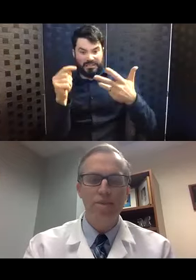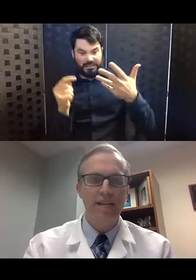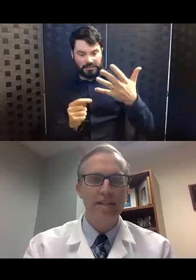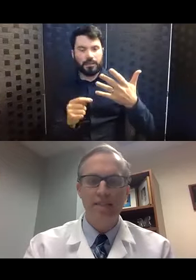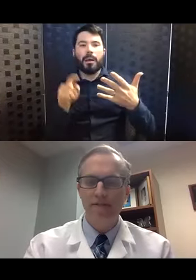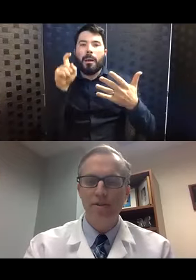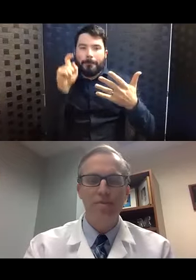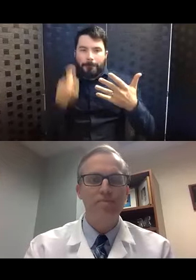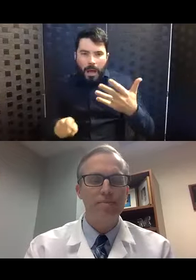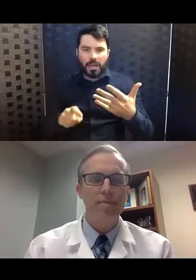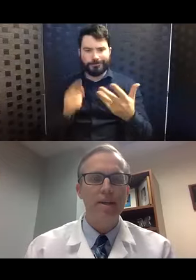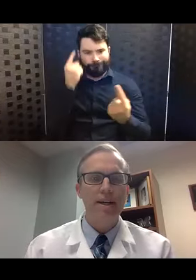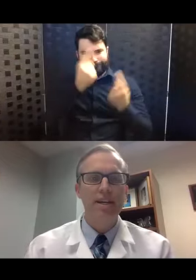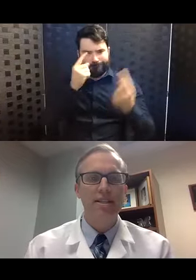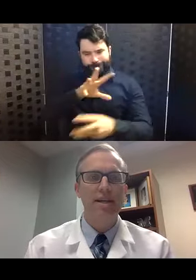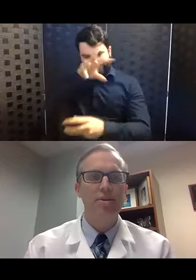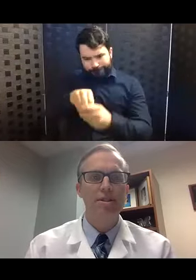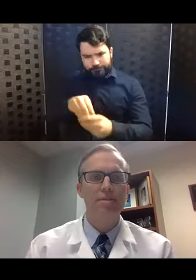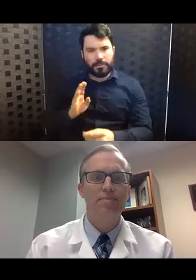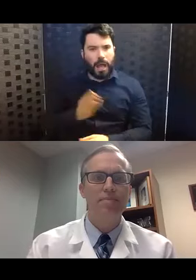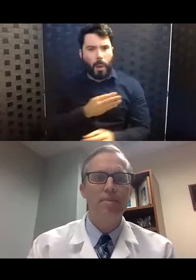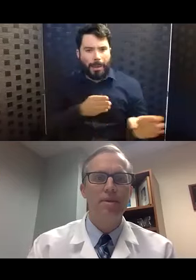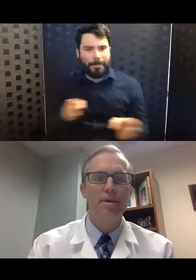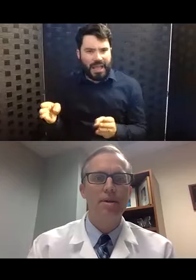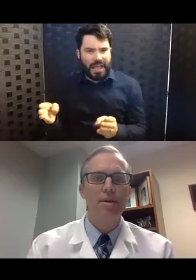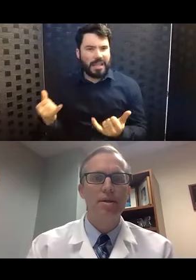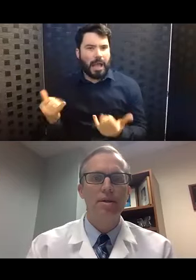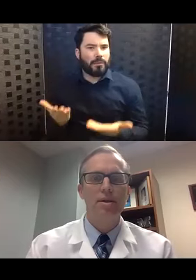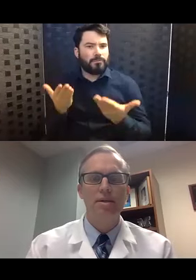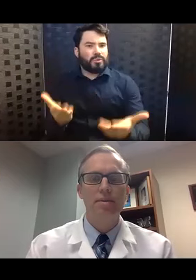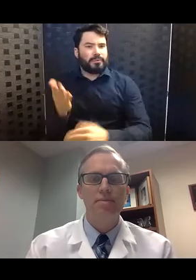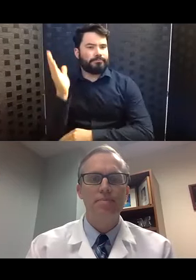we'll present this afternoon. Can I have the next slide, please?